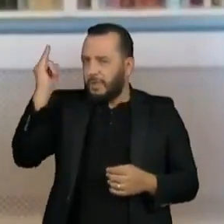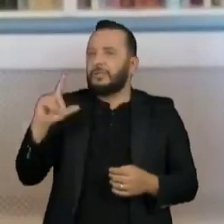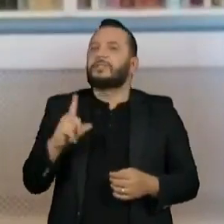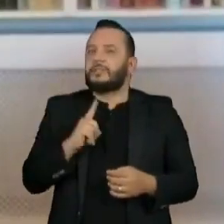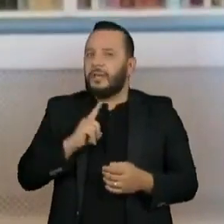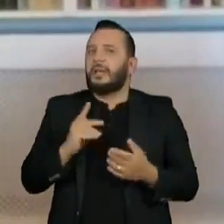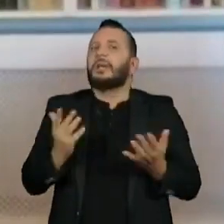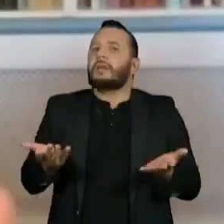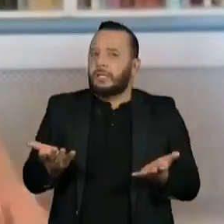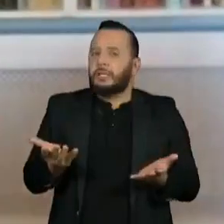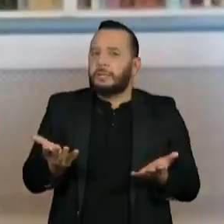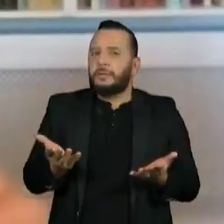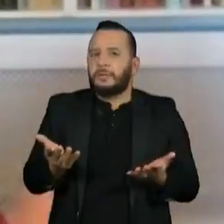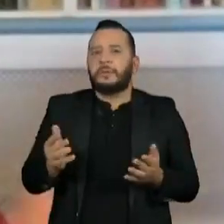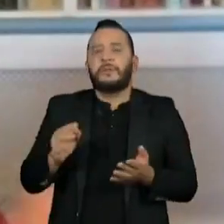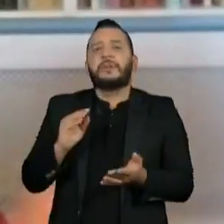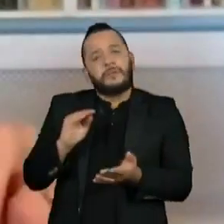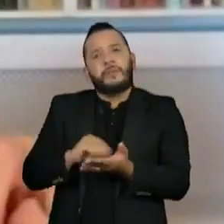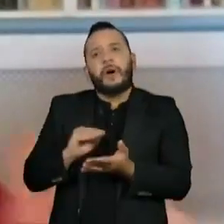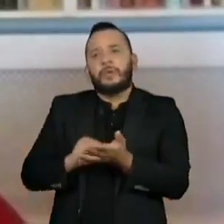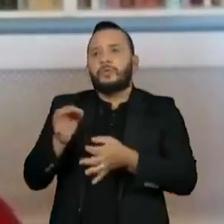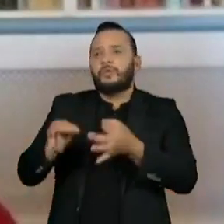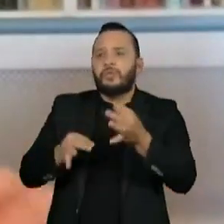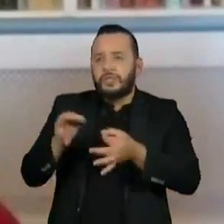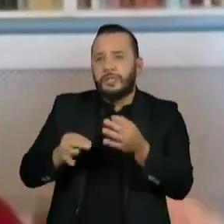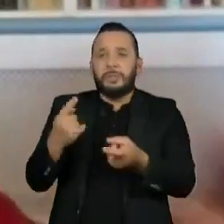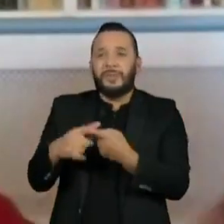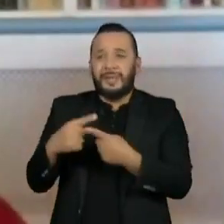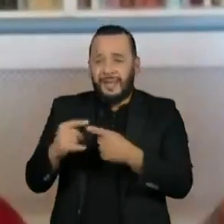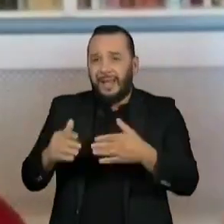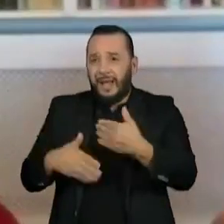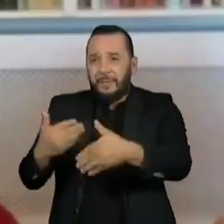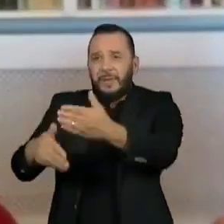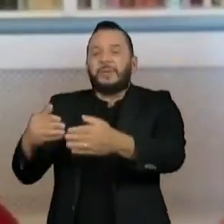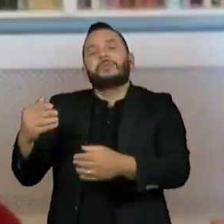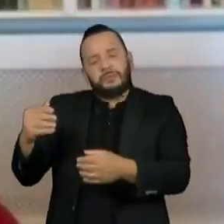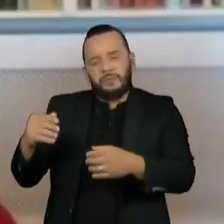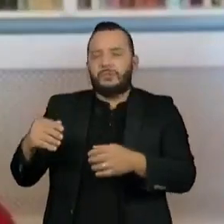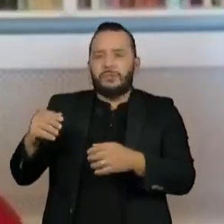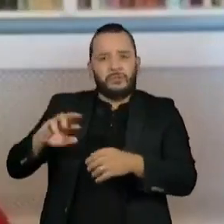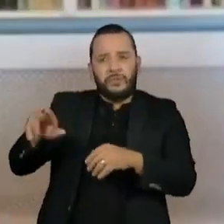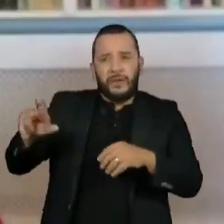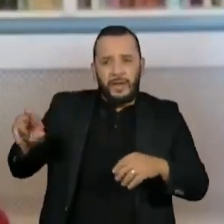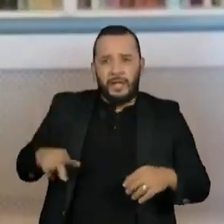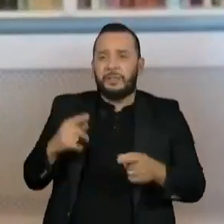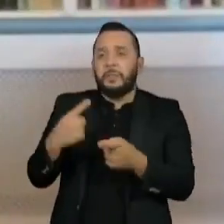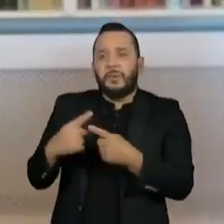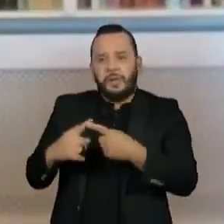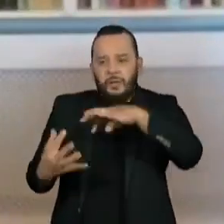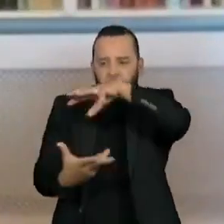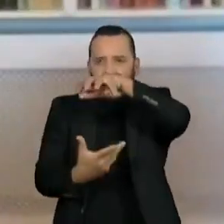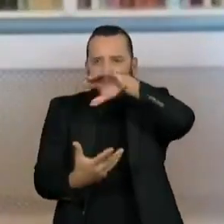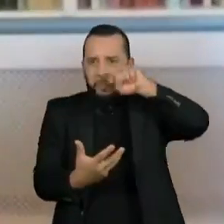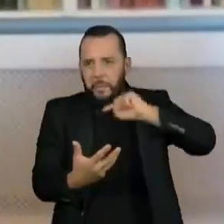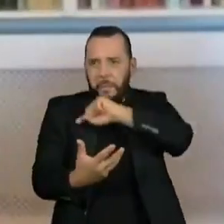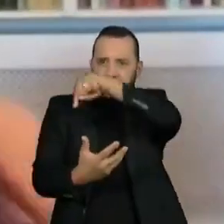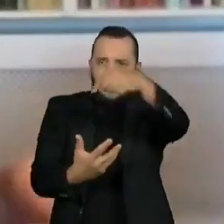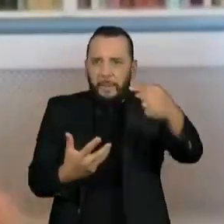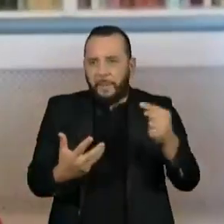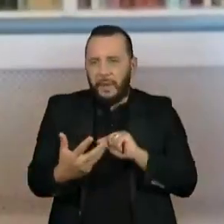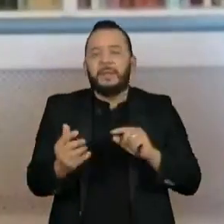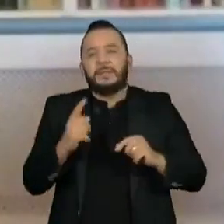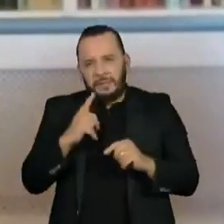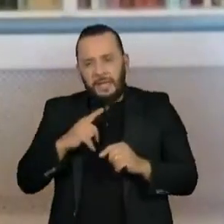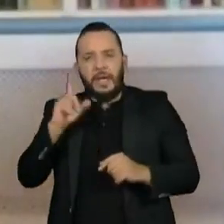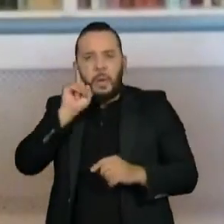important the injustice of the different pathways to development of different regions of the world. The industrialized world, you